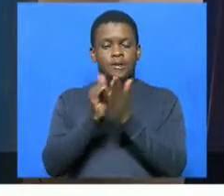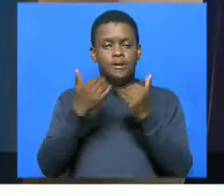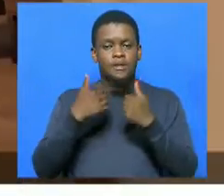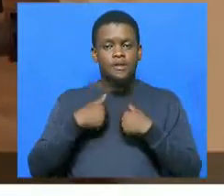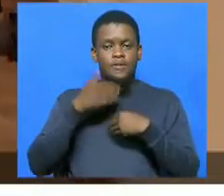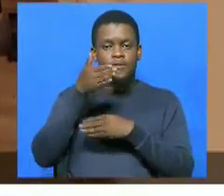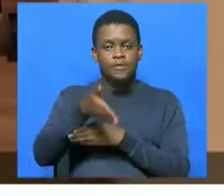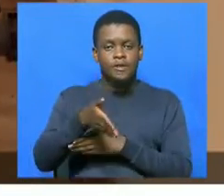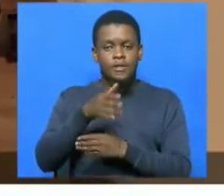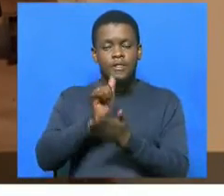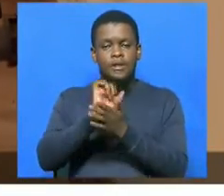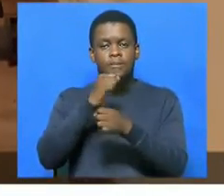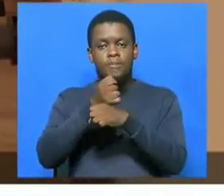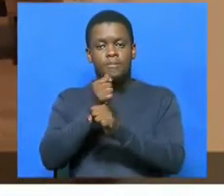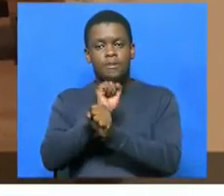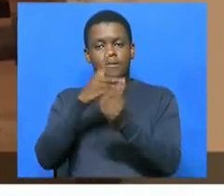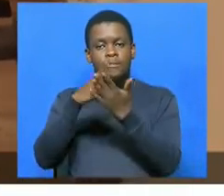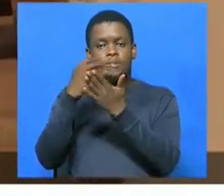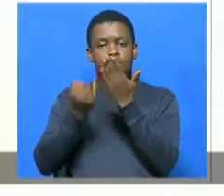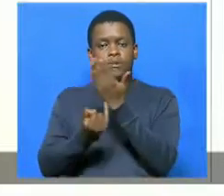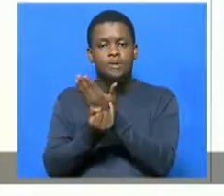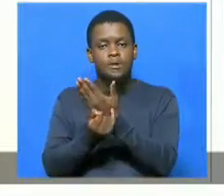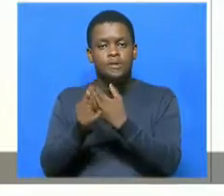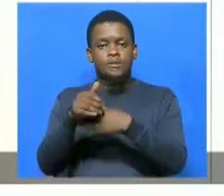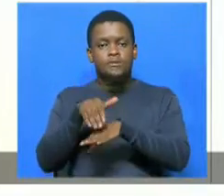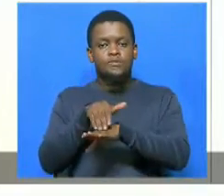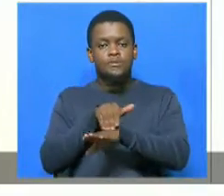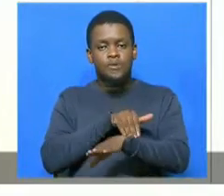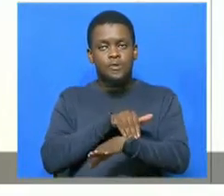contributed to project delays.